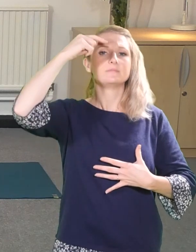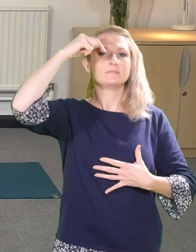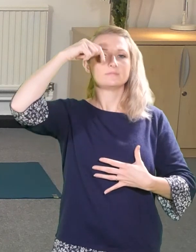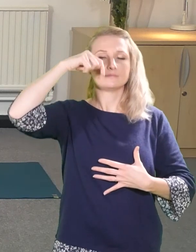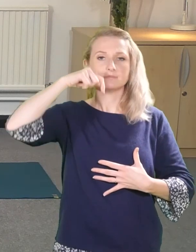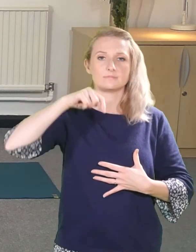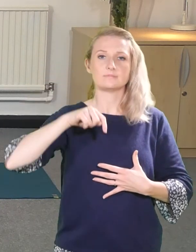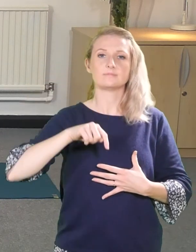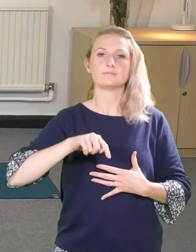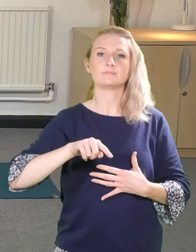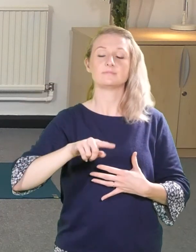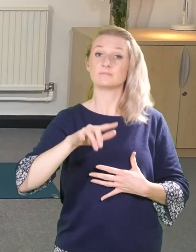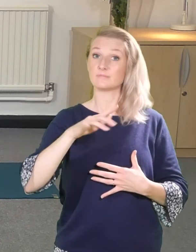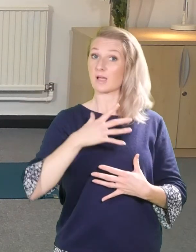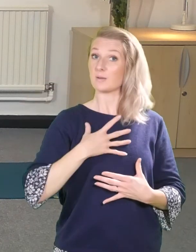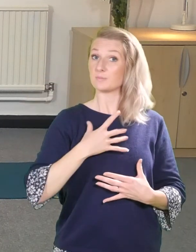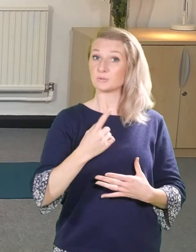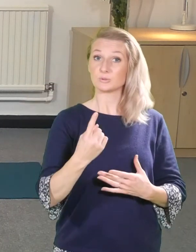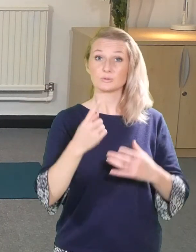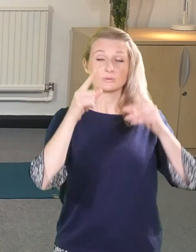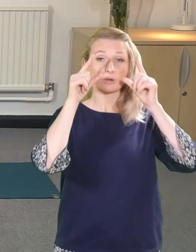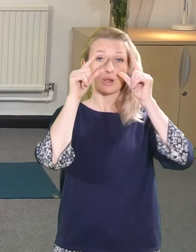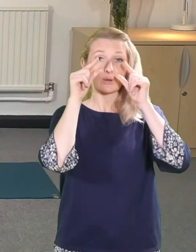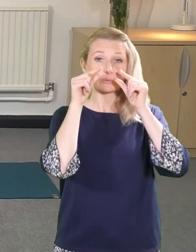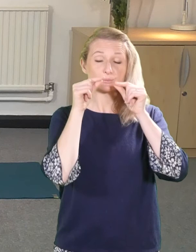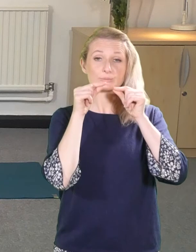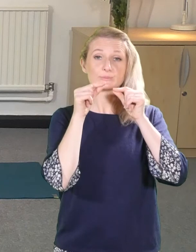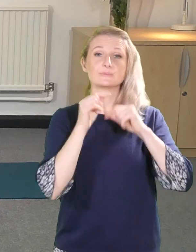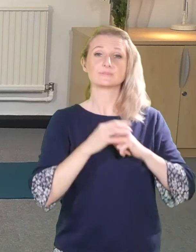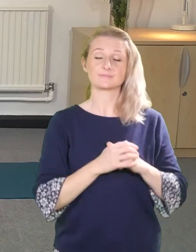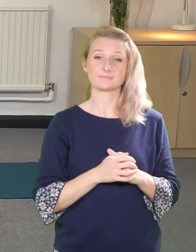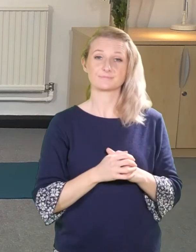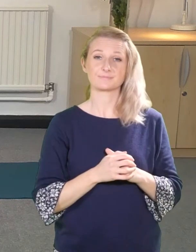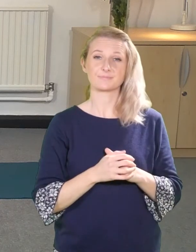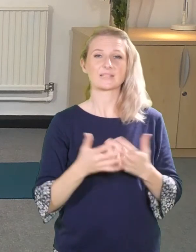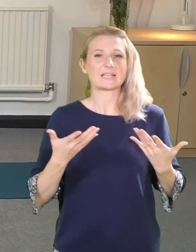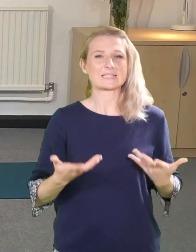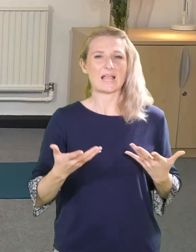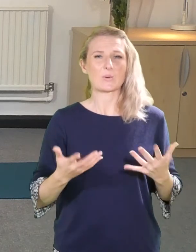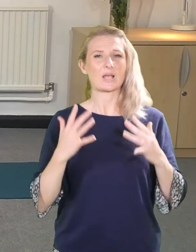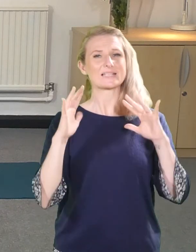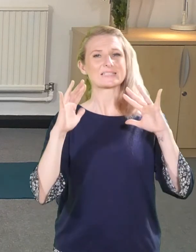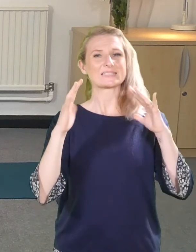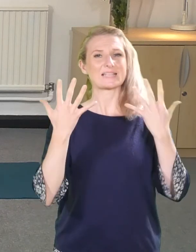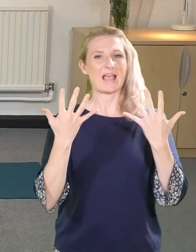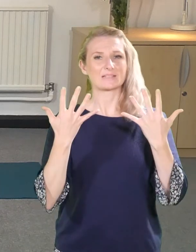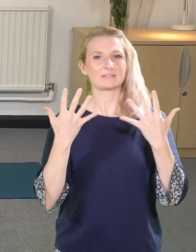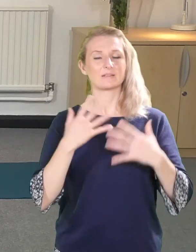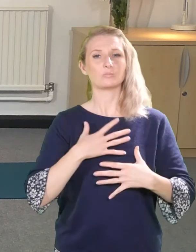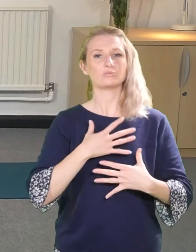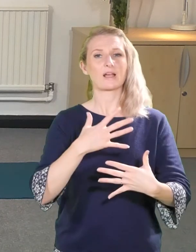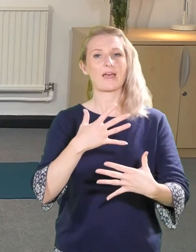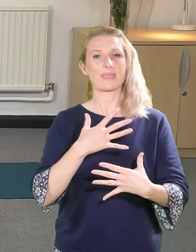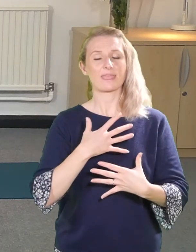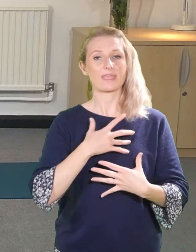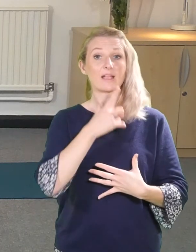You might even like to close your eyes. We're going to take 10 breaths like this. You can keep your eyes open, of course,